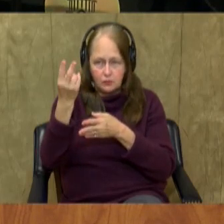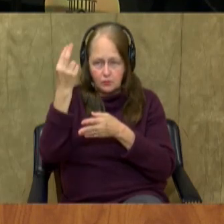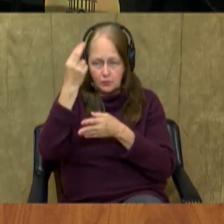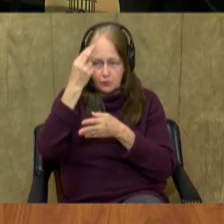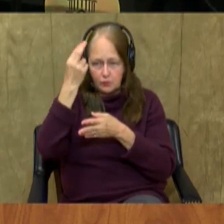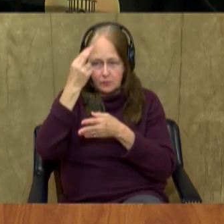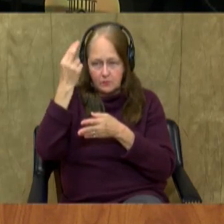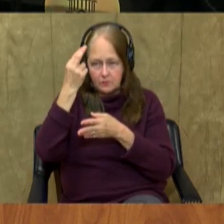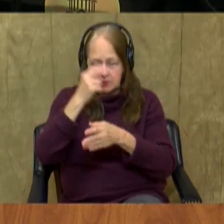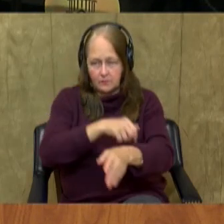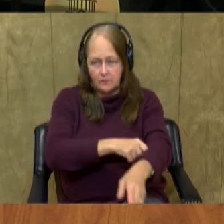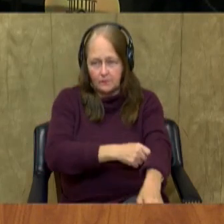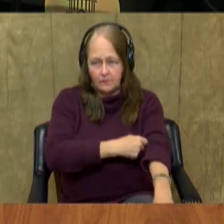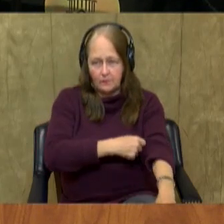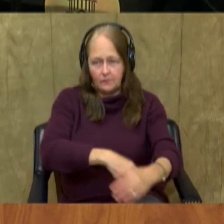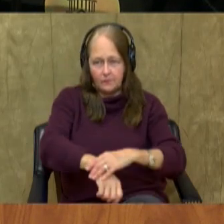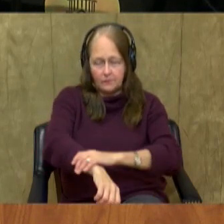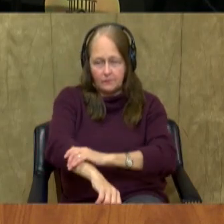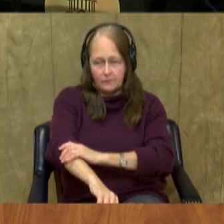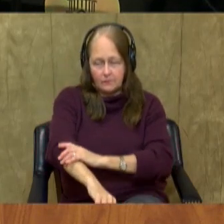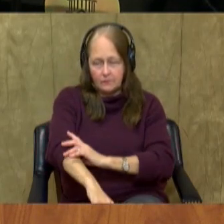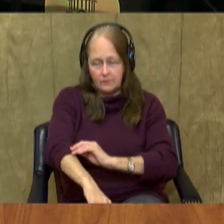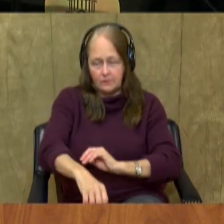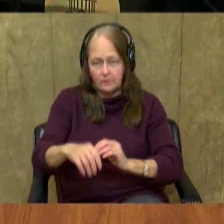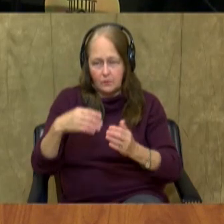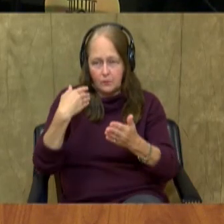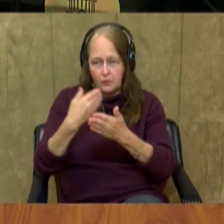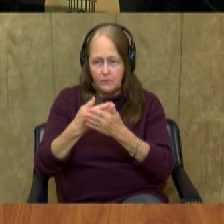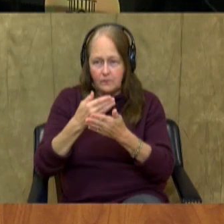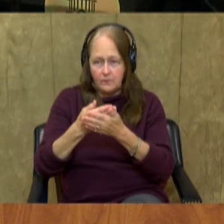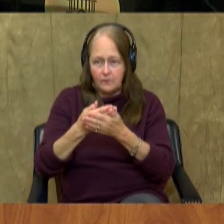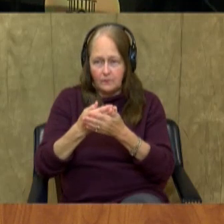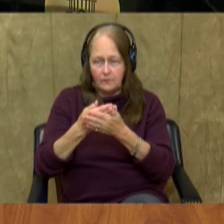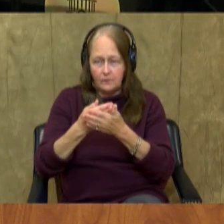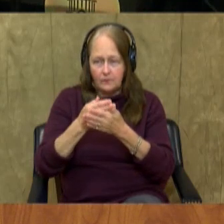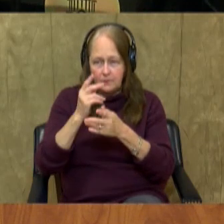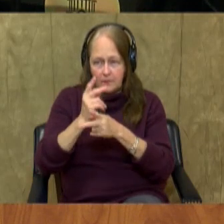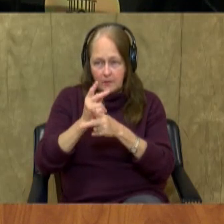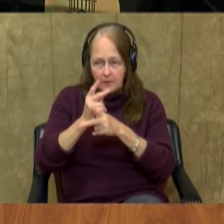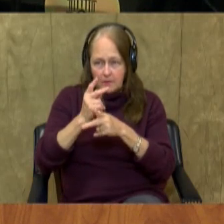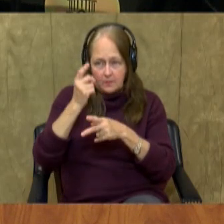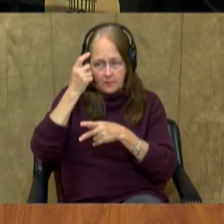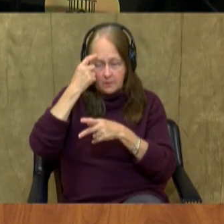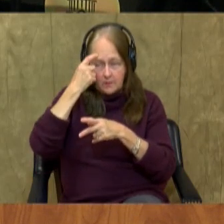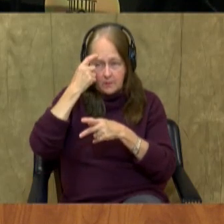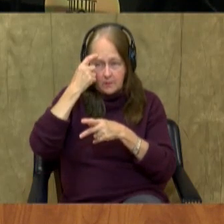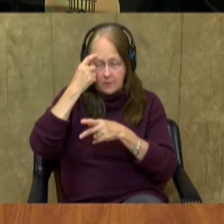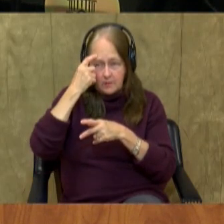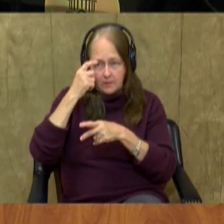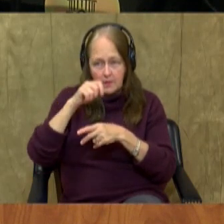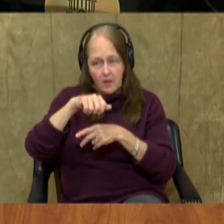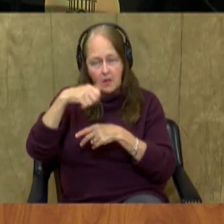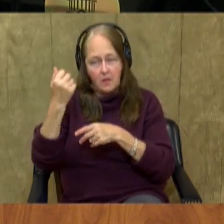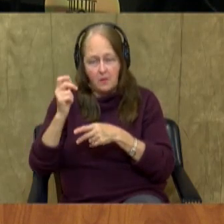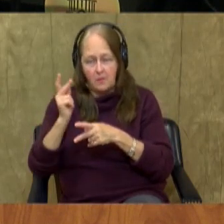that we've identified as well as evidence. We've proved it. But keep in mind, there's always a